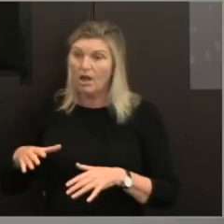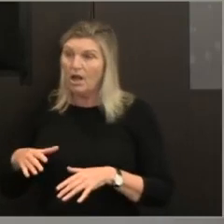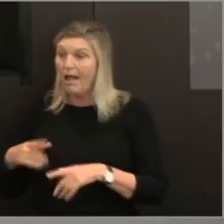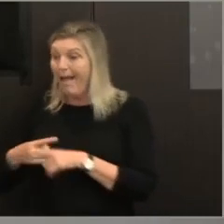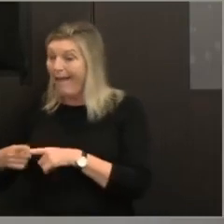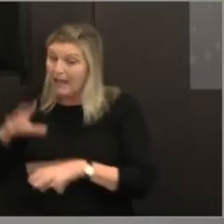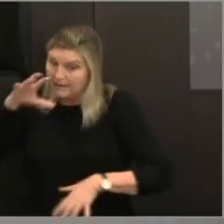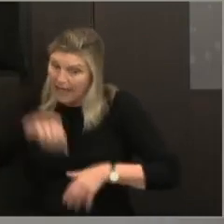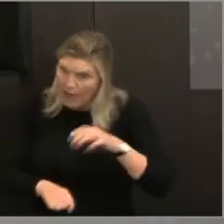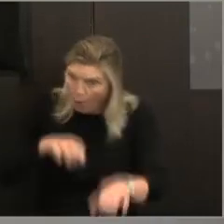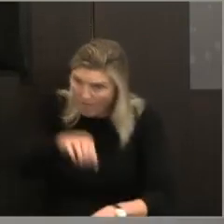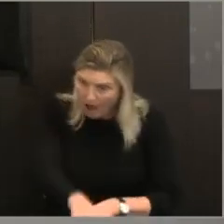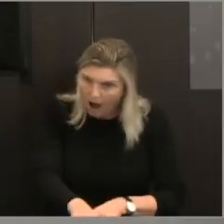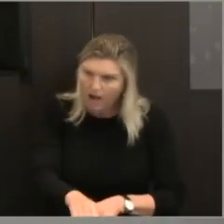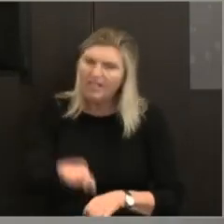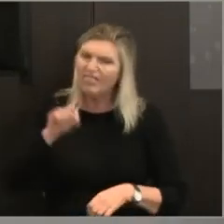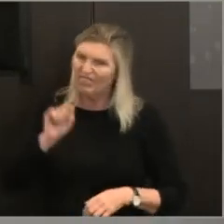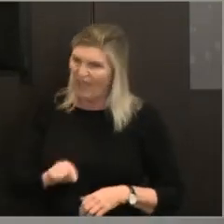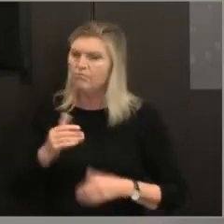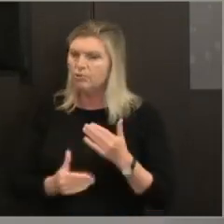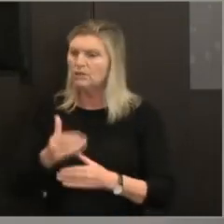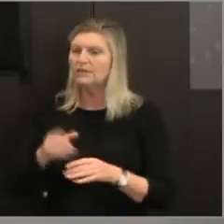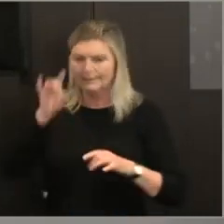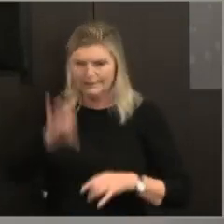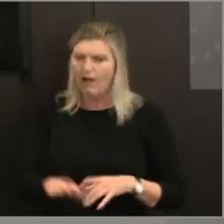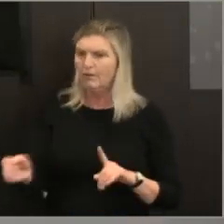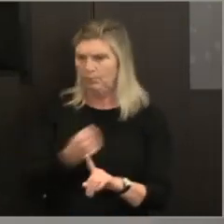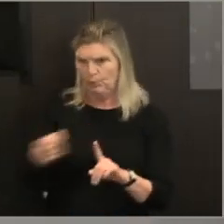Colonisation is an inherently abusive process.